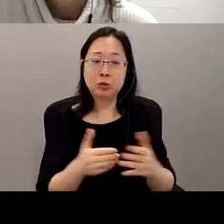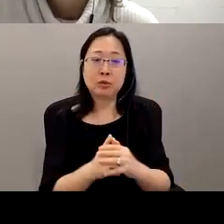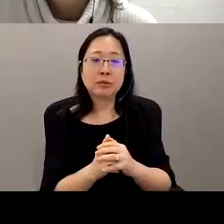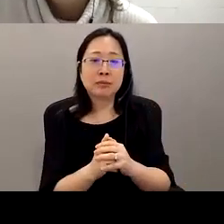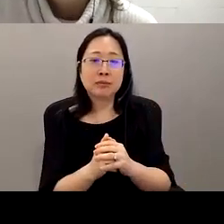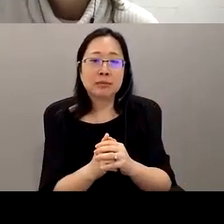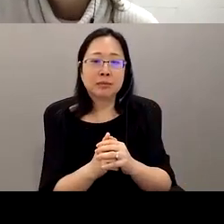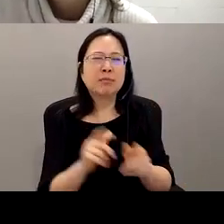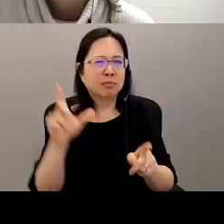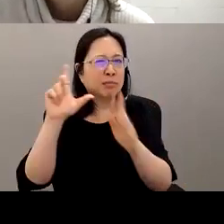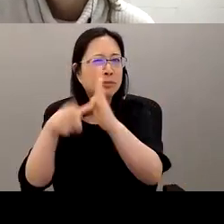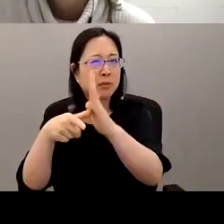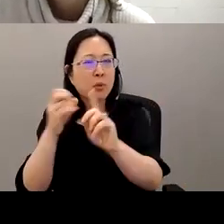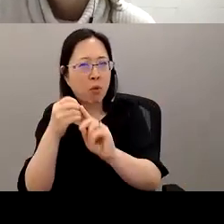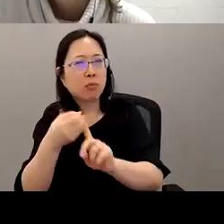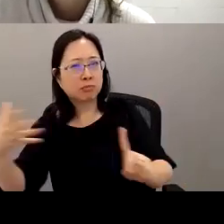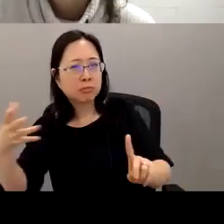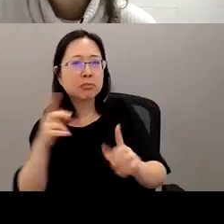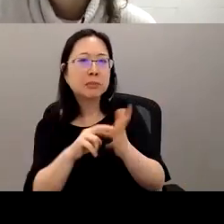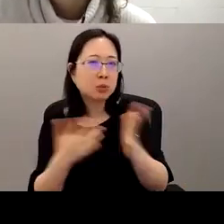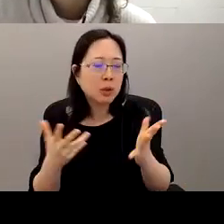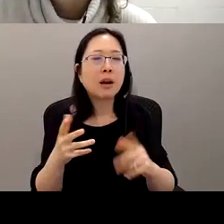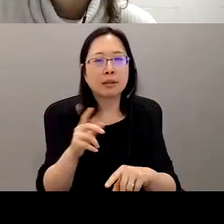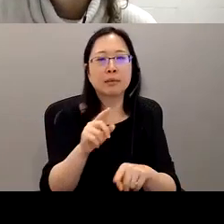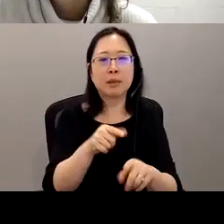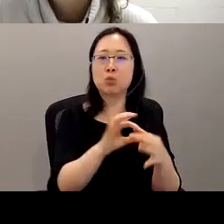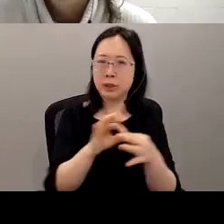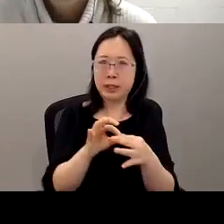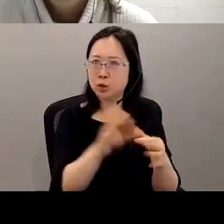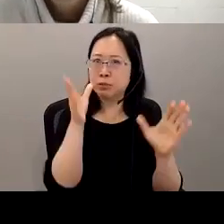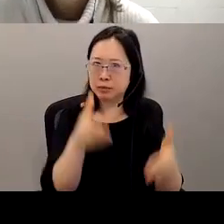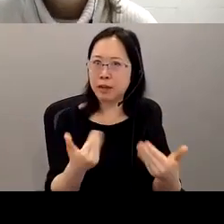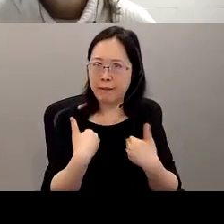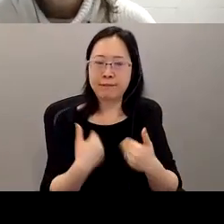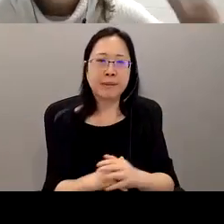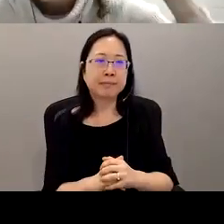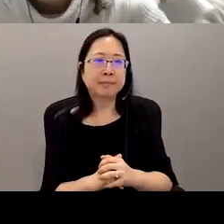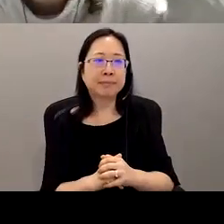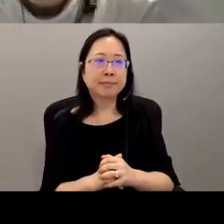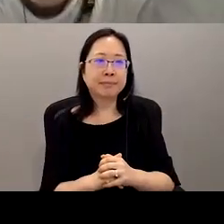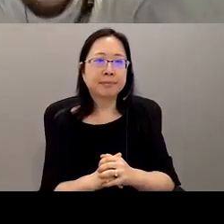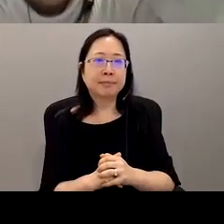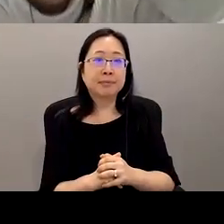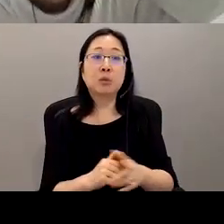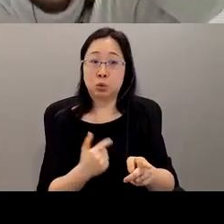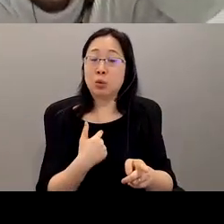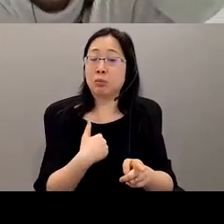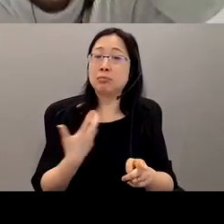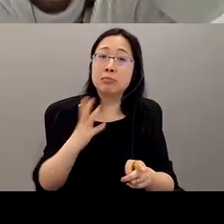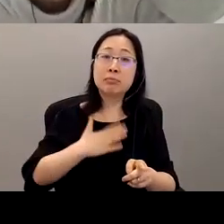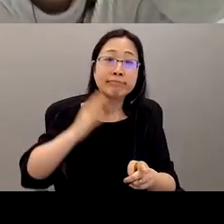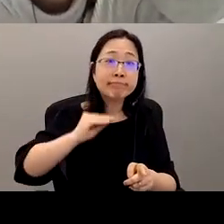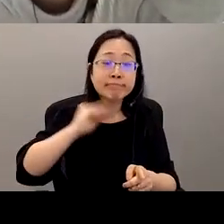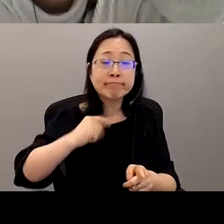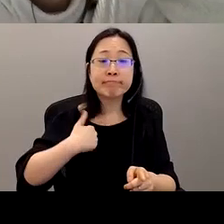talk about restorative justice and restorative practice. So I know, in fact, I participated in one of the